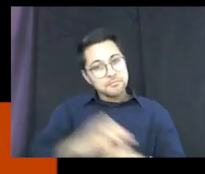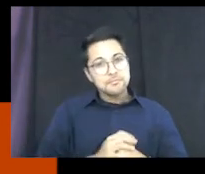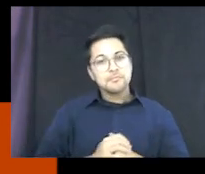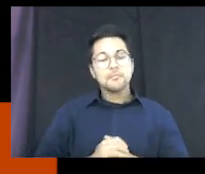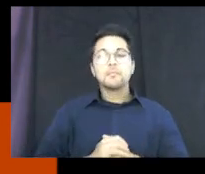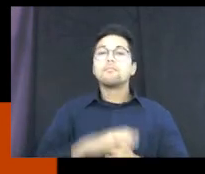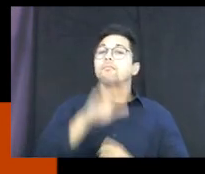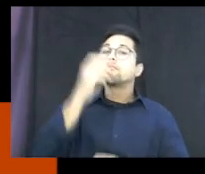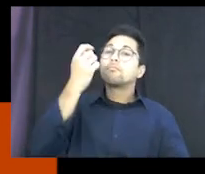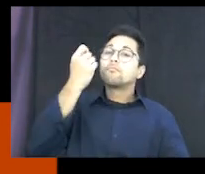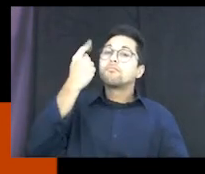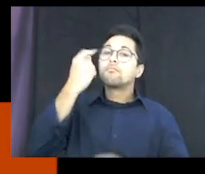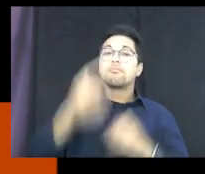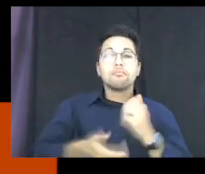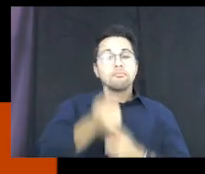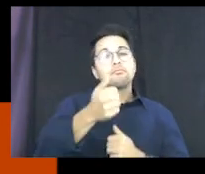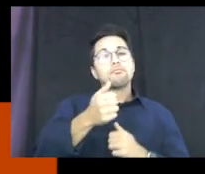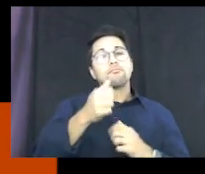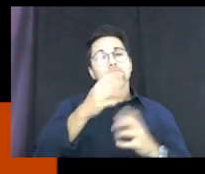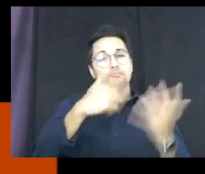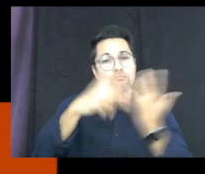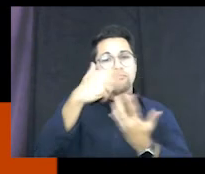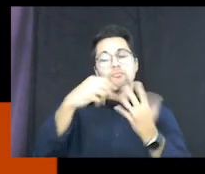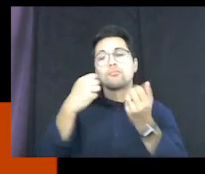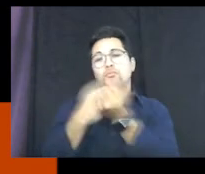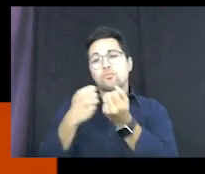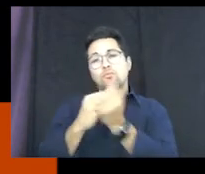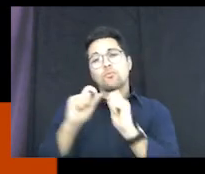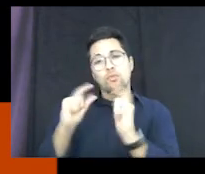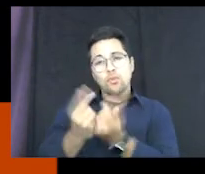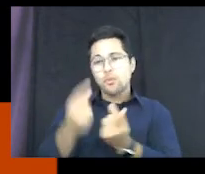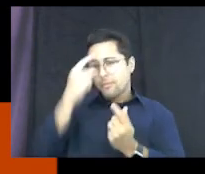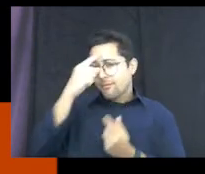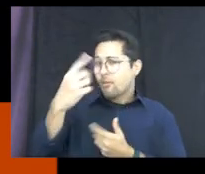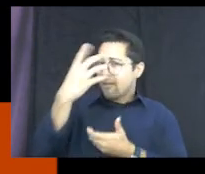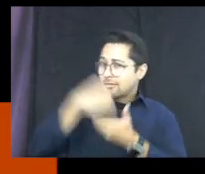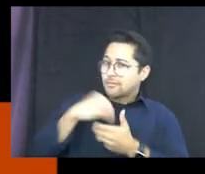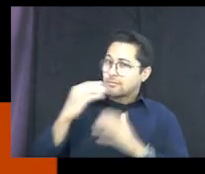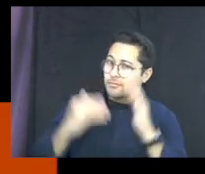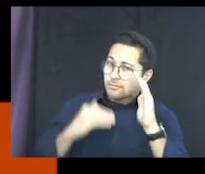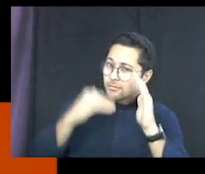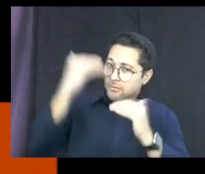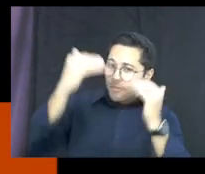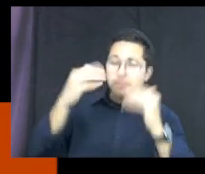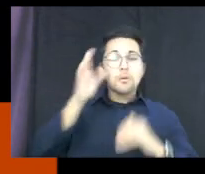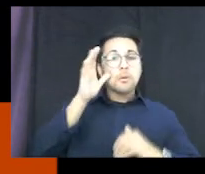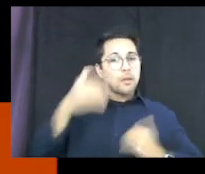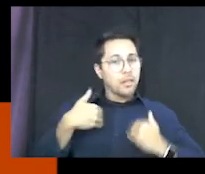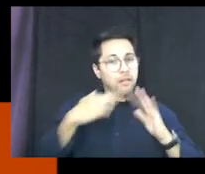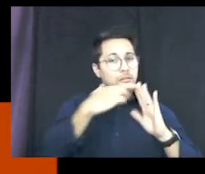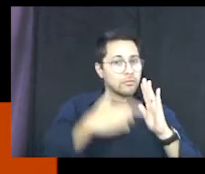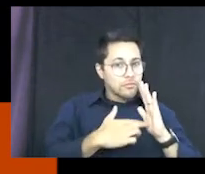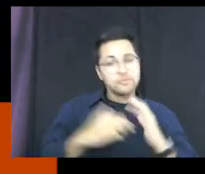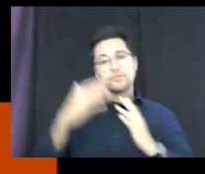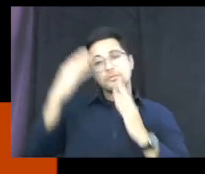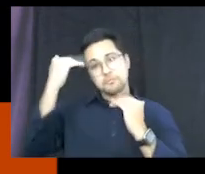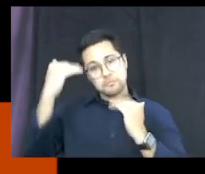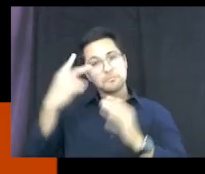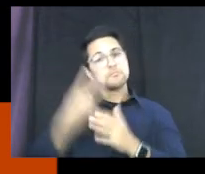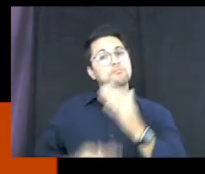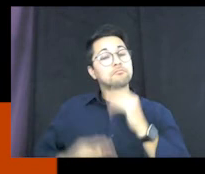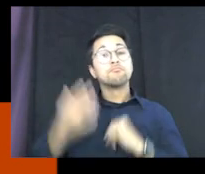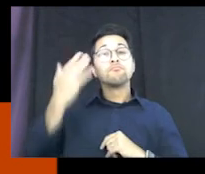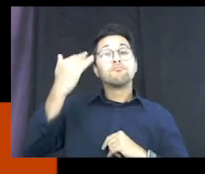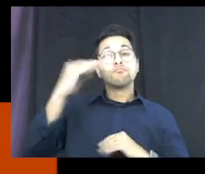Most social and support groups for autistic adults will have rules and expectations to ensure that